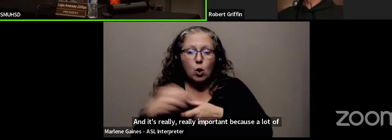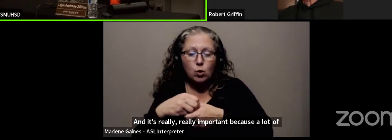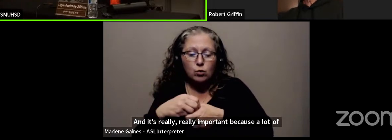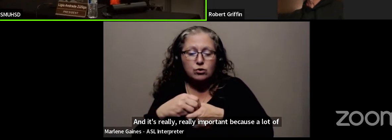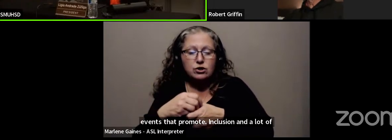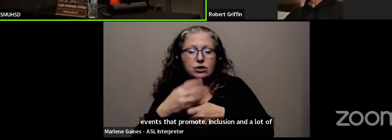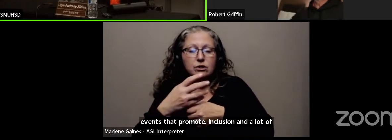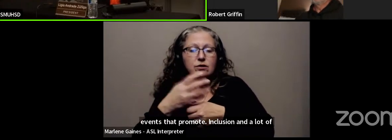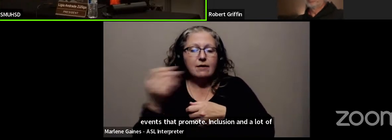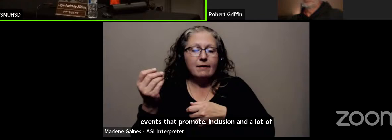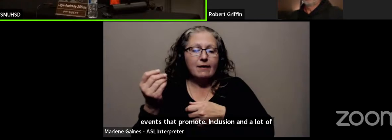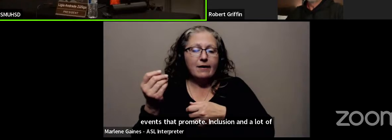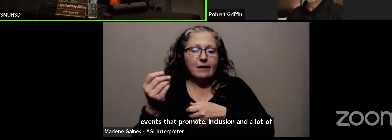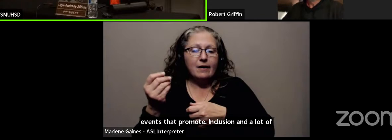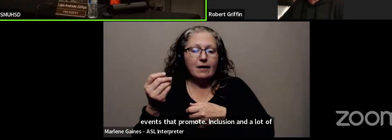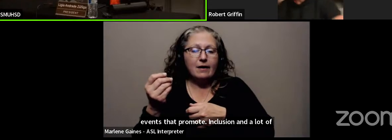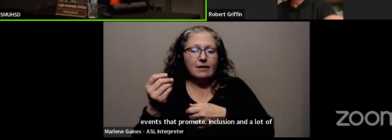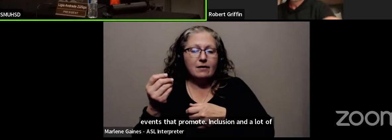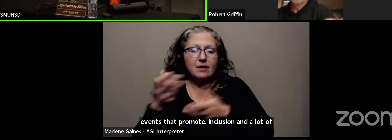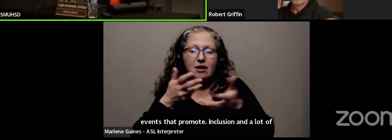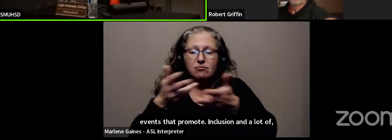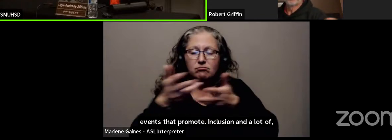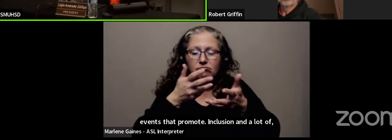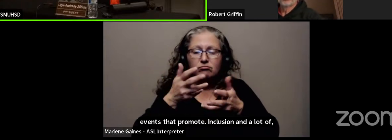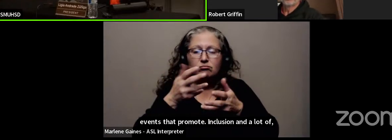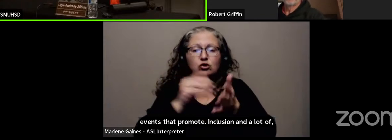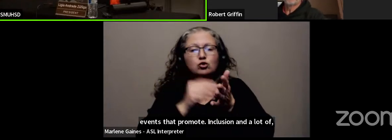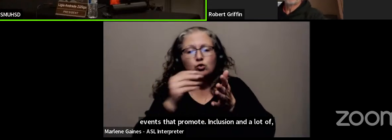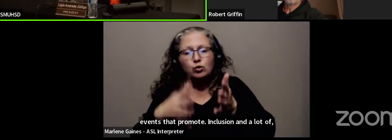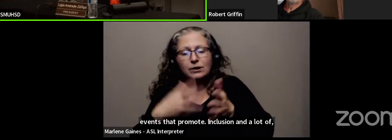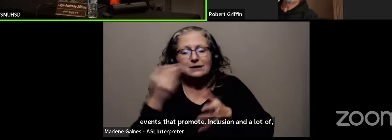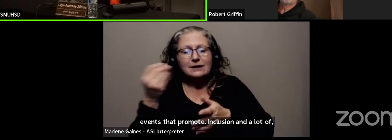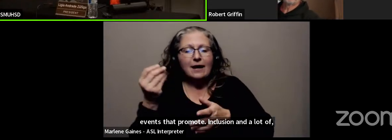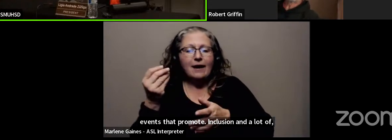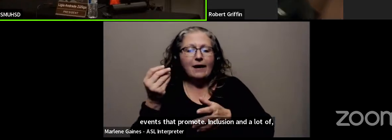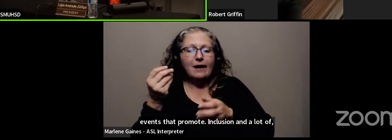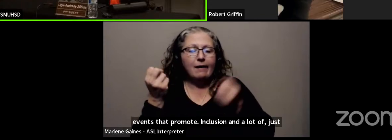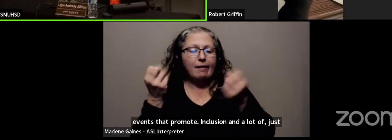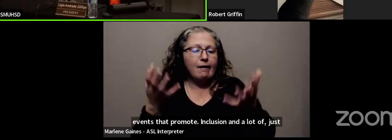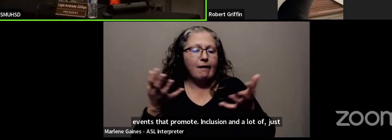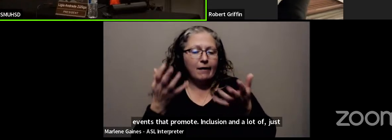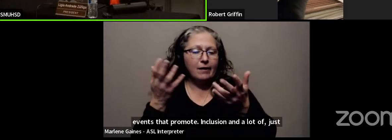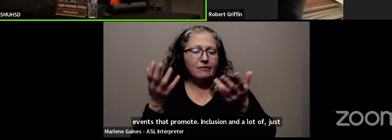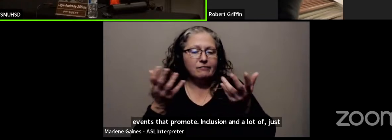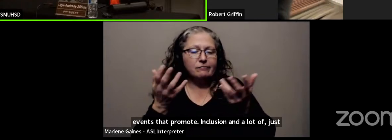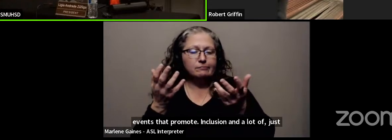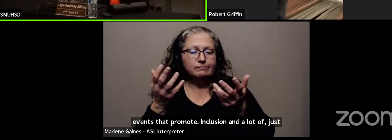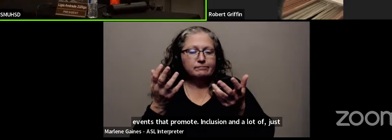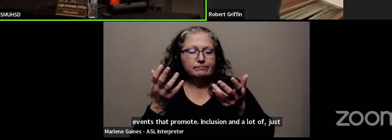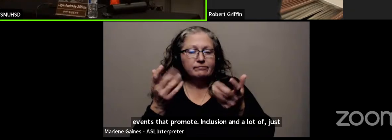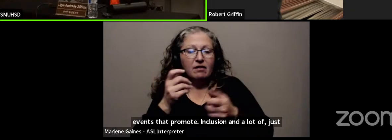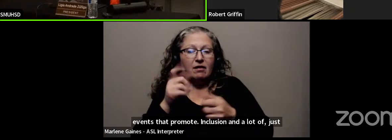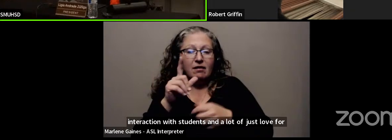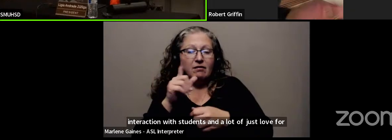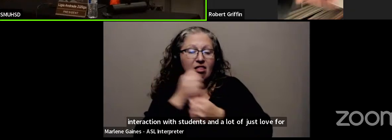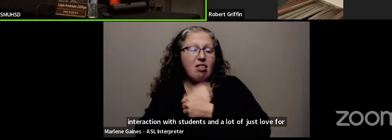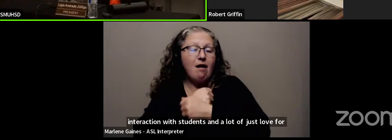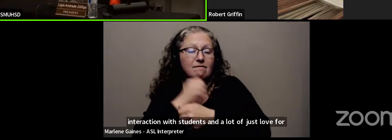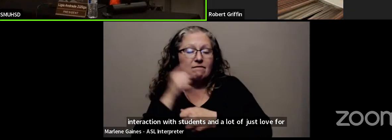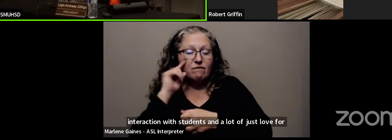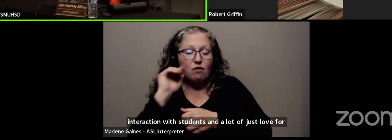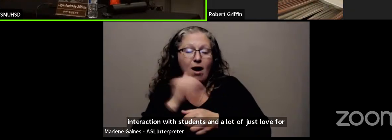of just interaction with students and a lot of just love for our